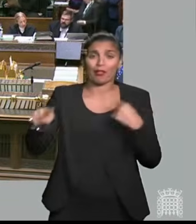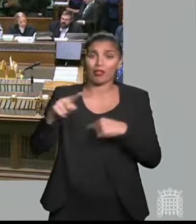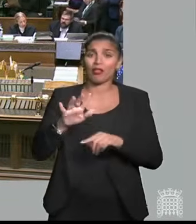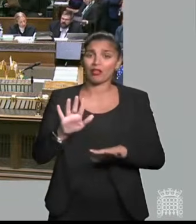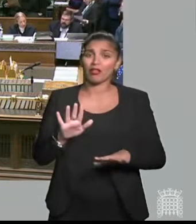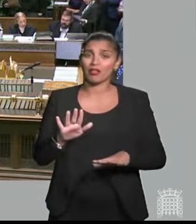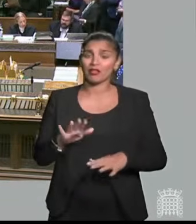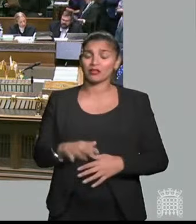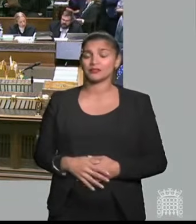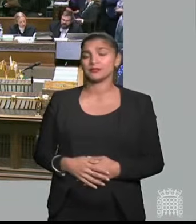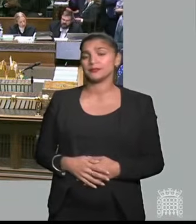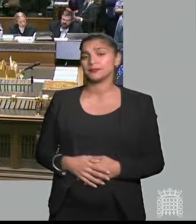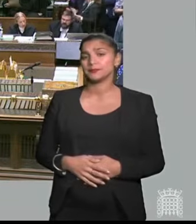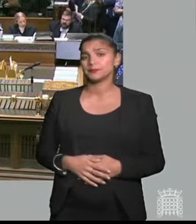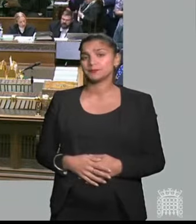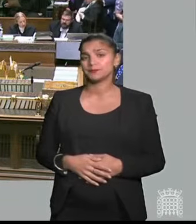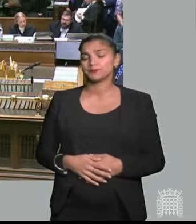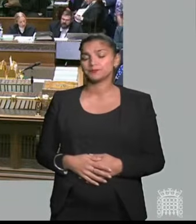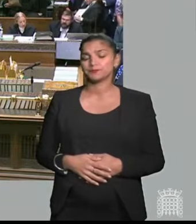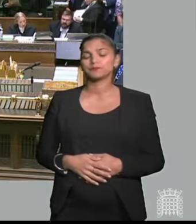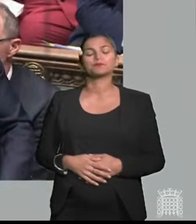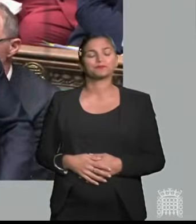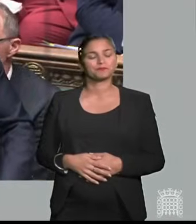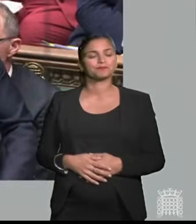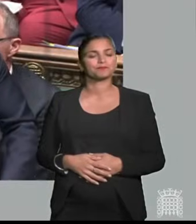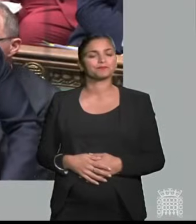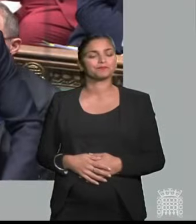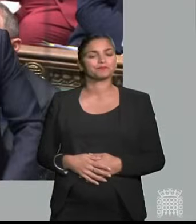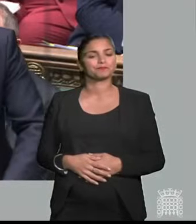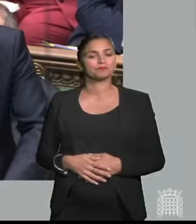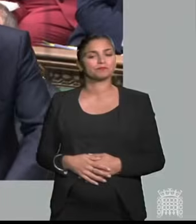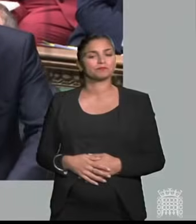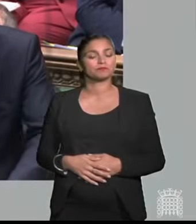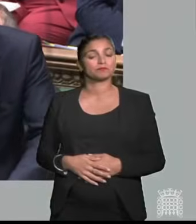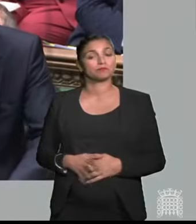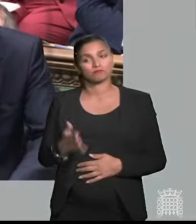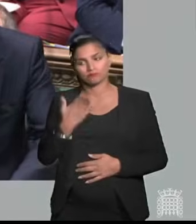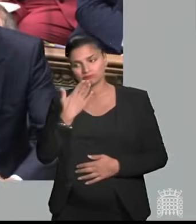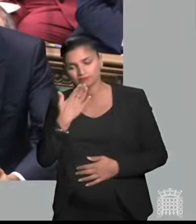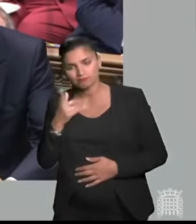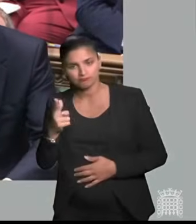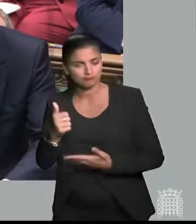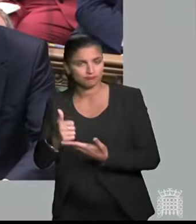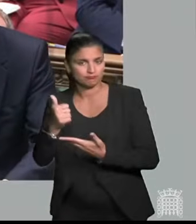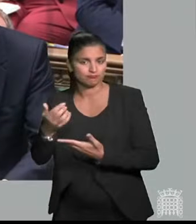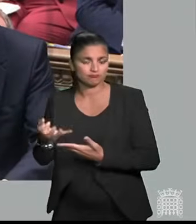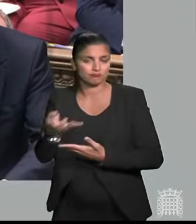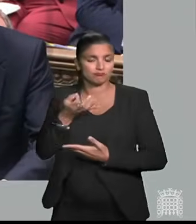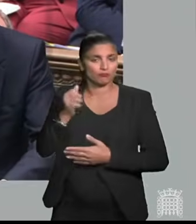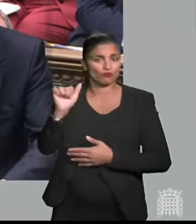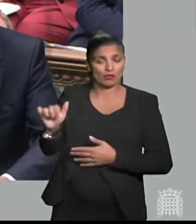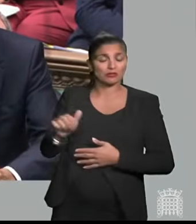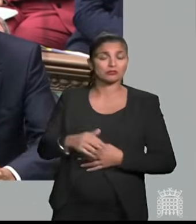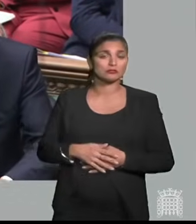Can I commend my right honourable friend for his excellent intervention? He is absolutely right that we should